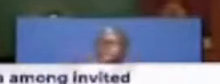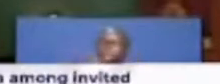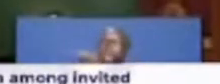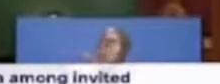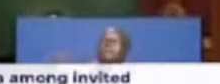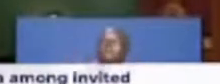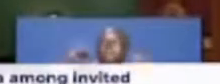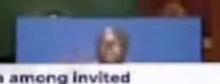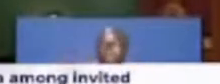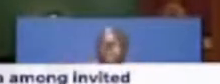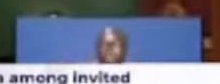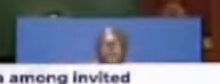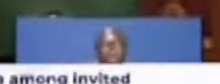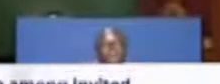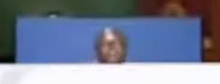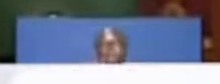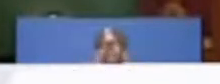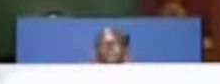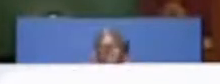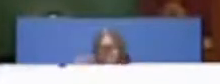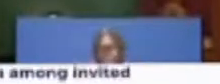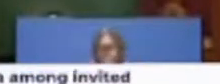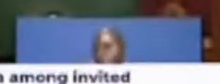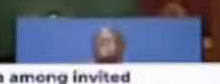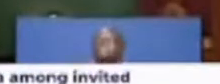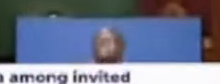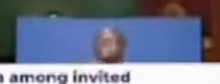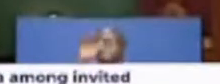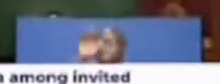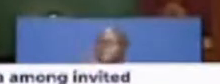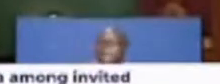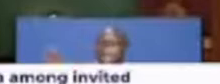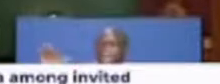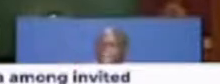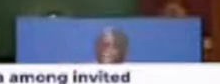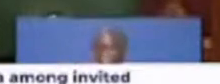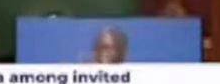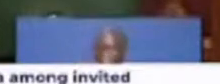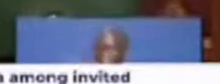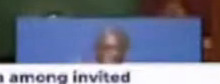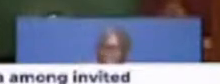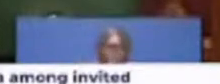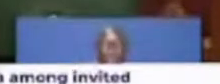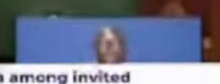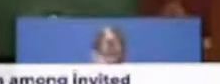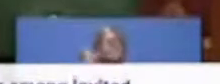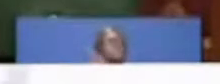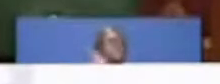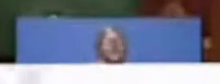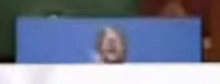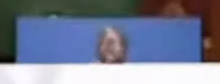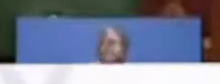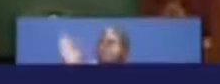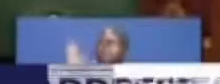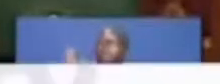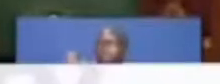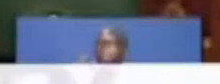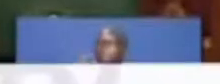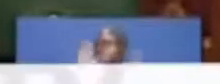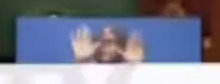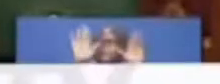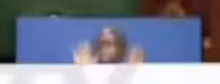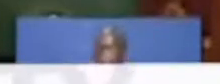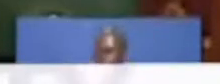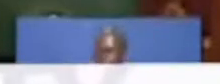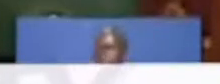And I am happy to report to this Parliament that we have multiplied our critical fundamentals